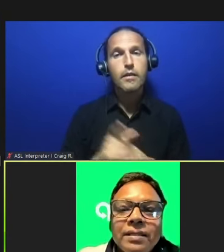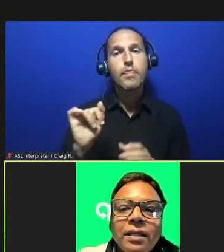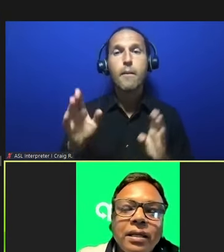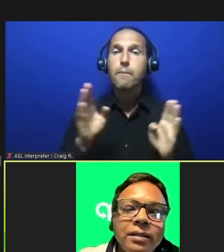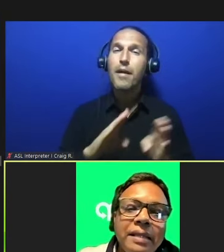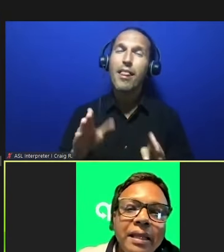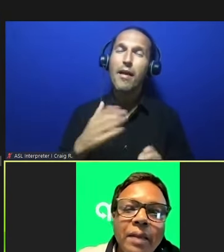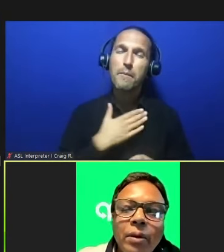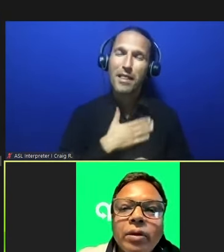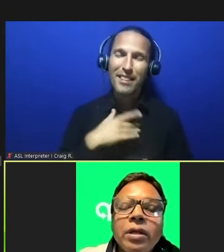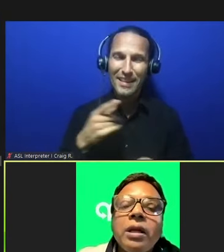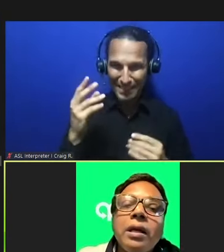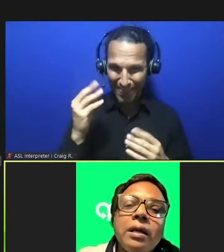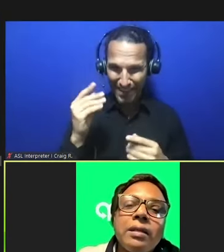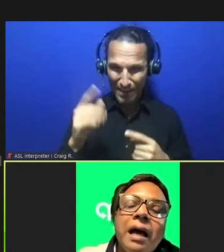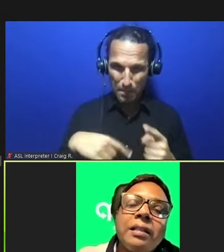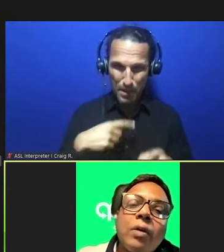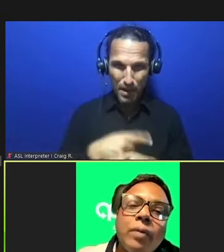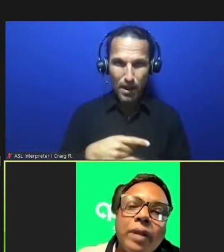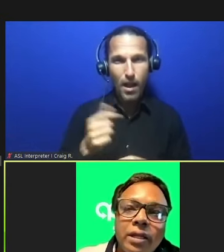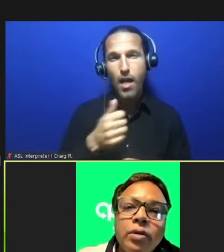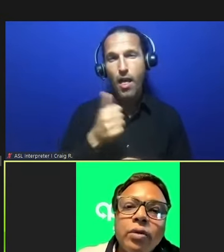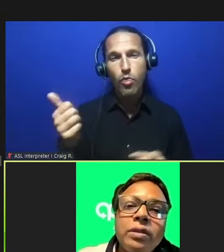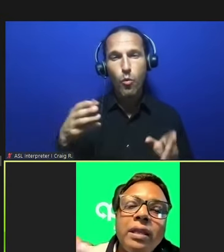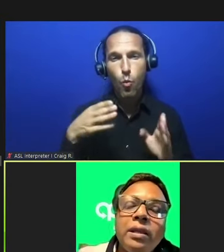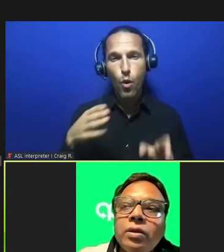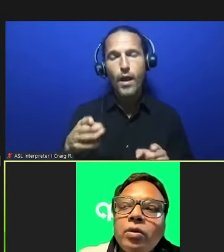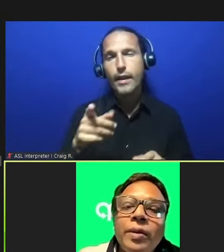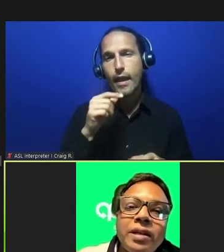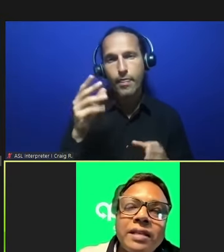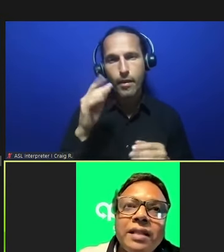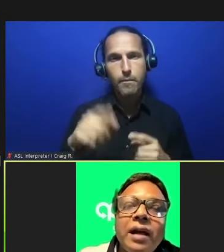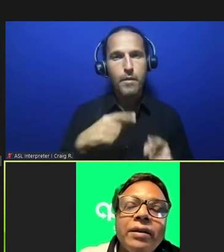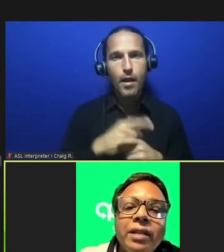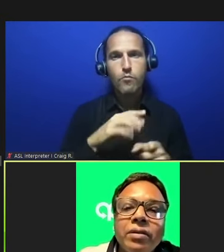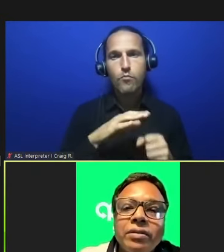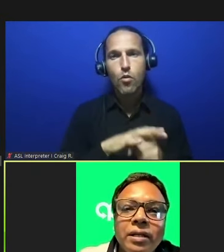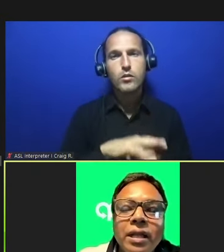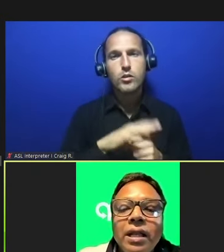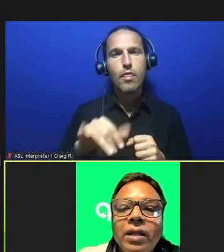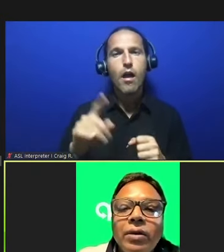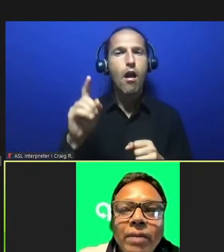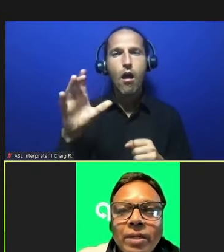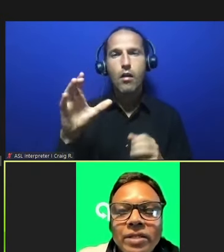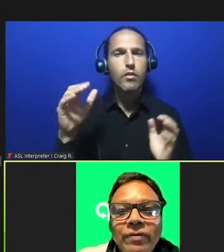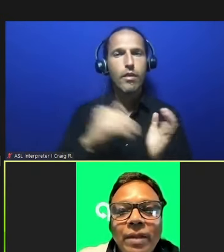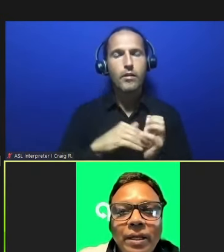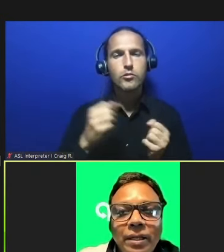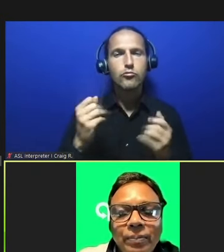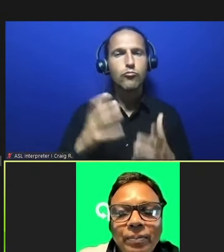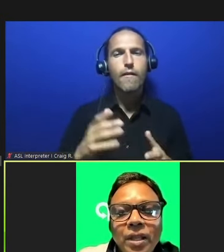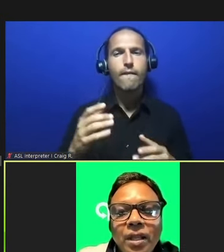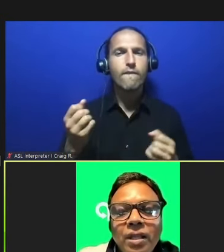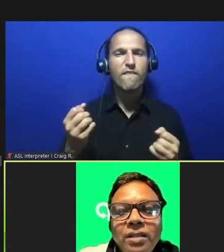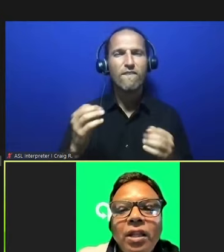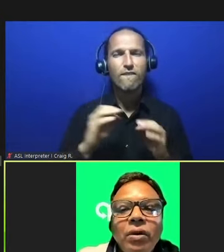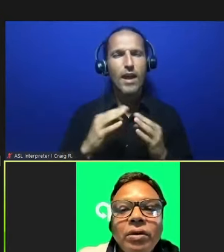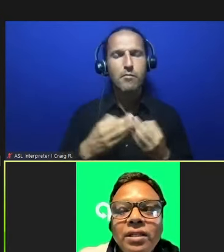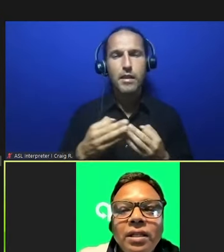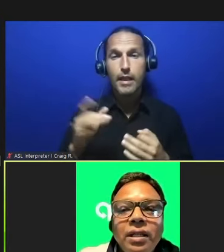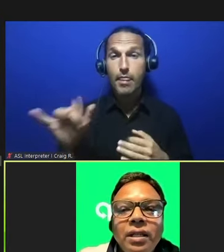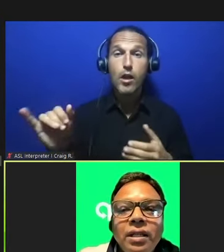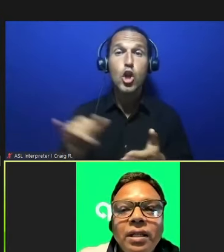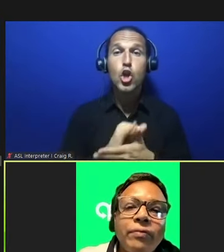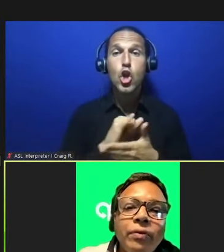please think about the other way. Don't think to pressurize the 100,000 drivers family. Is in New York